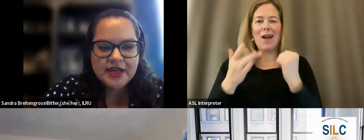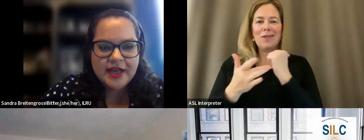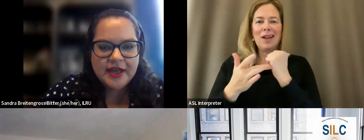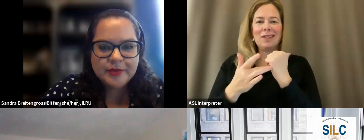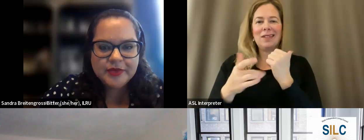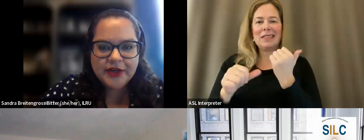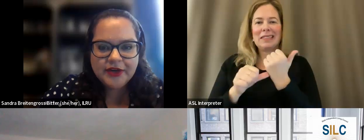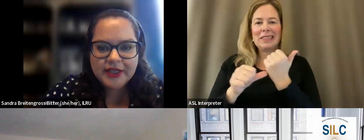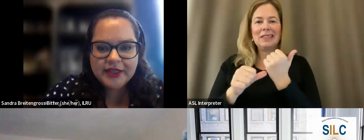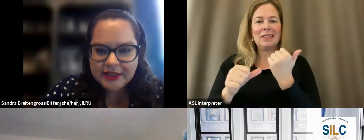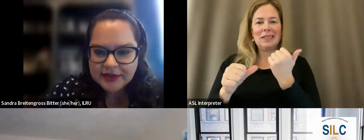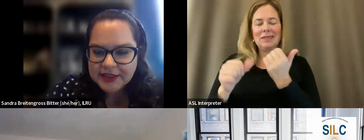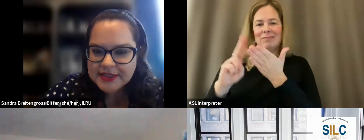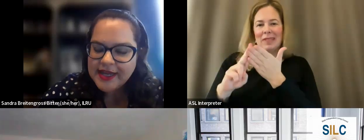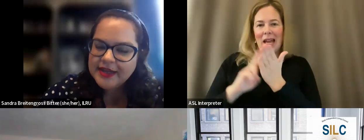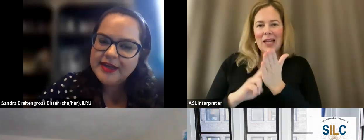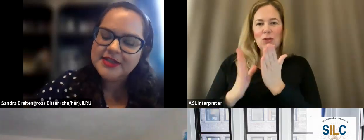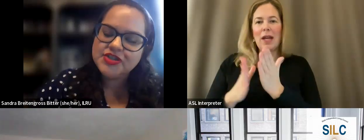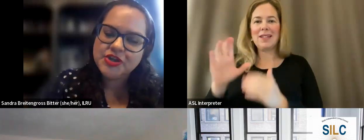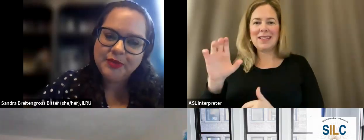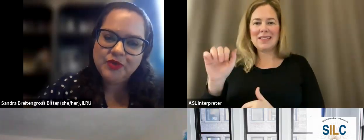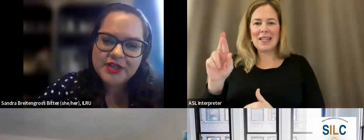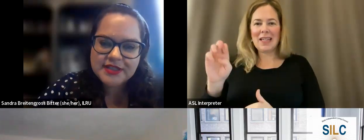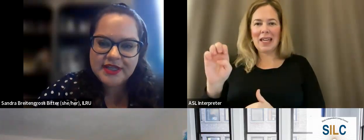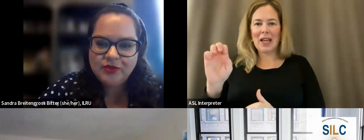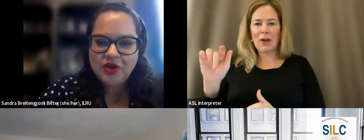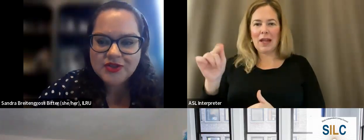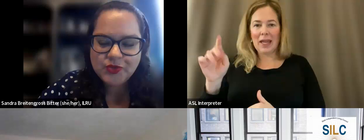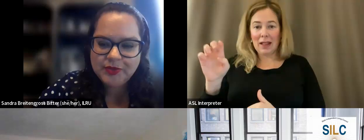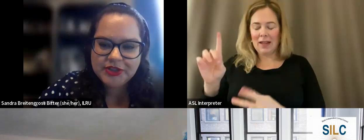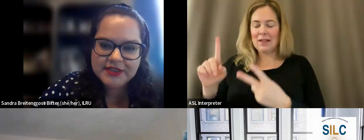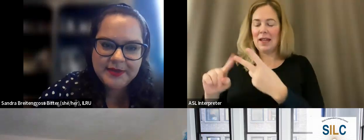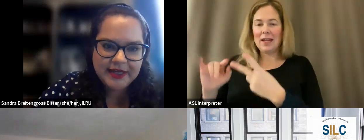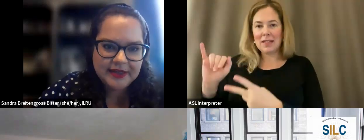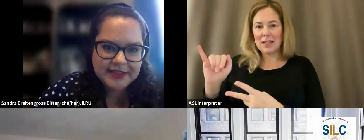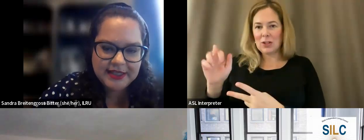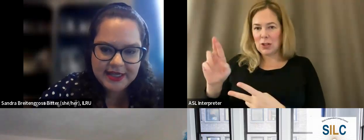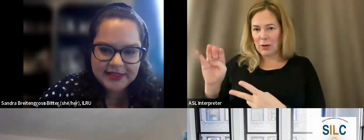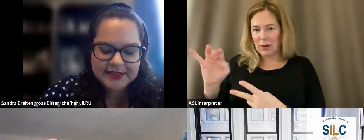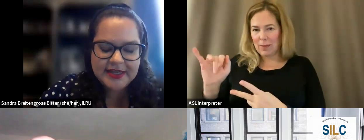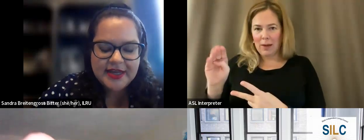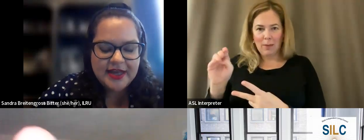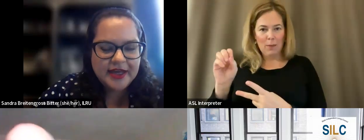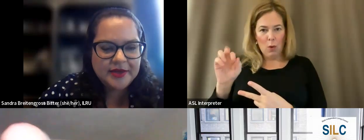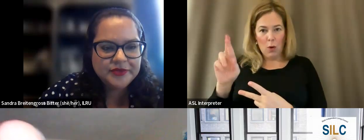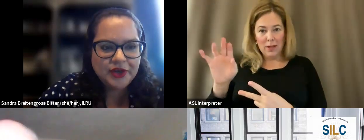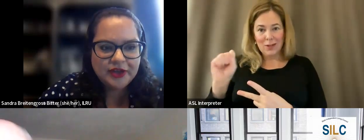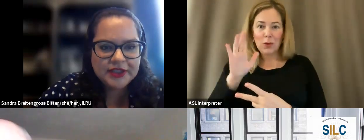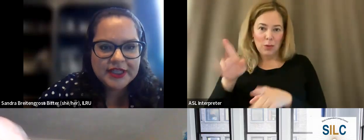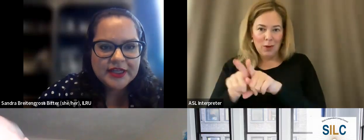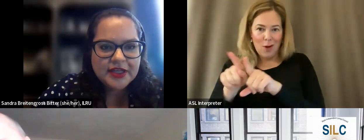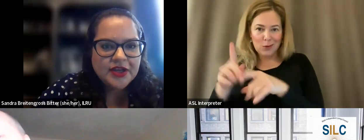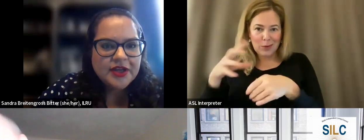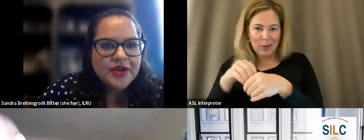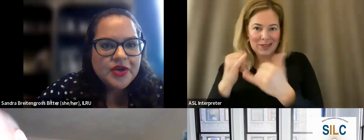contractors, Carrie England and Jeremy Morris, that will also be participating in today's